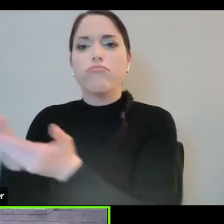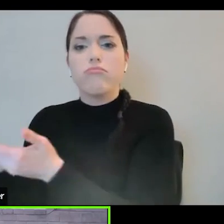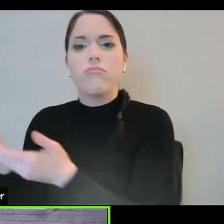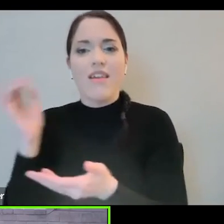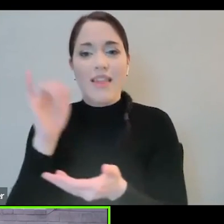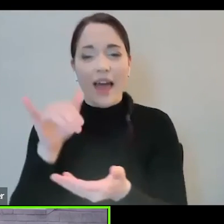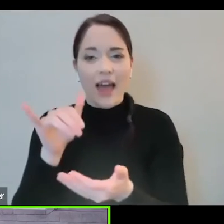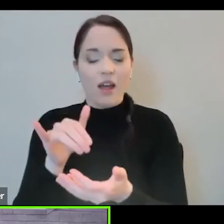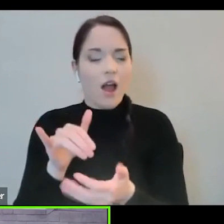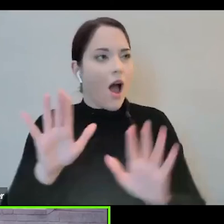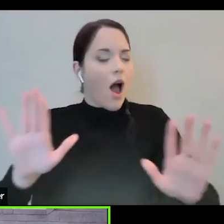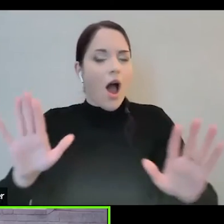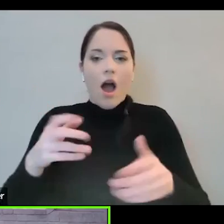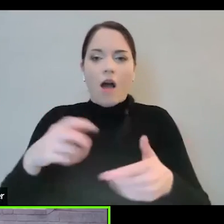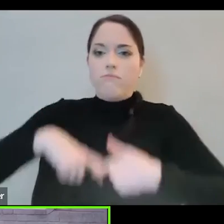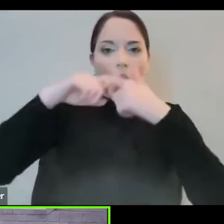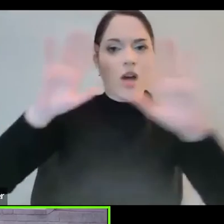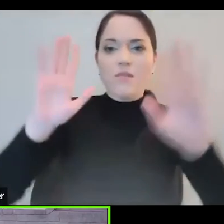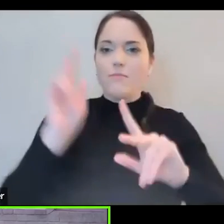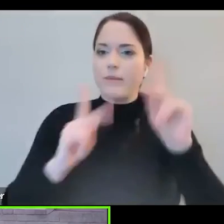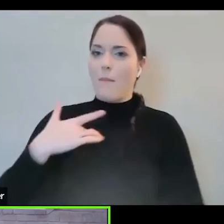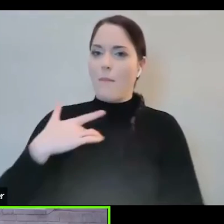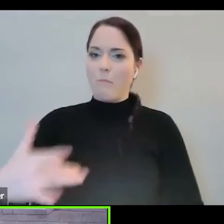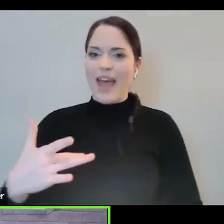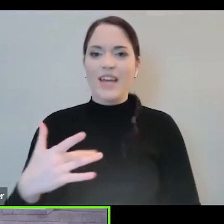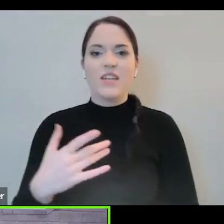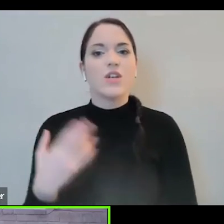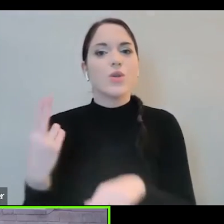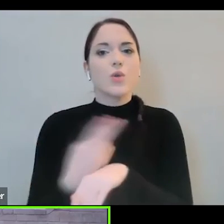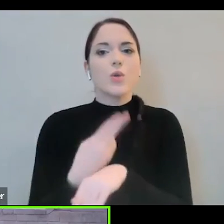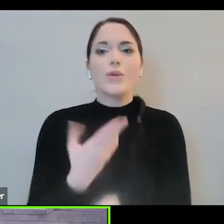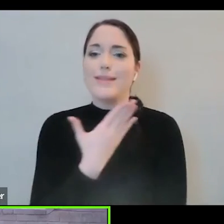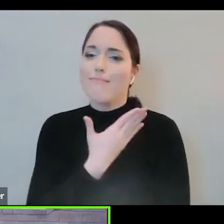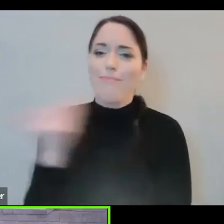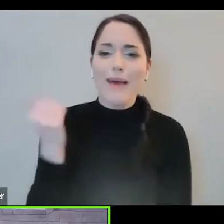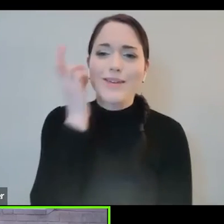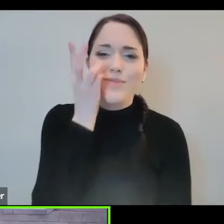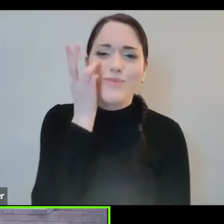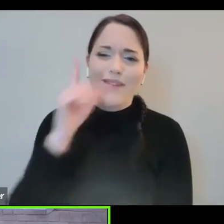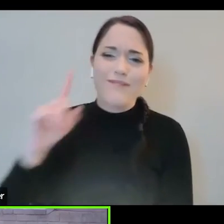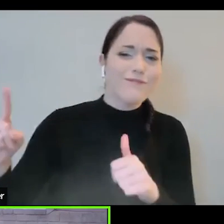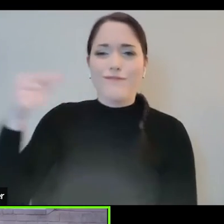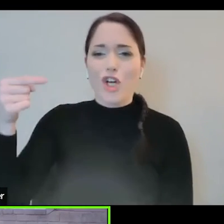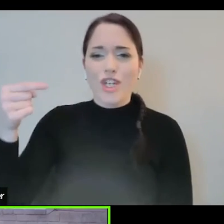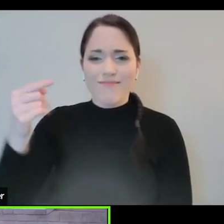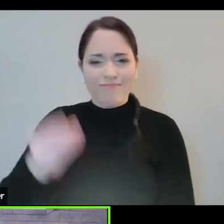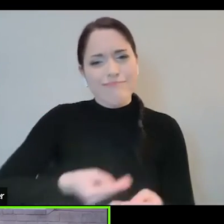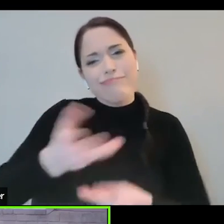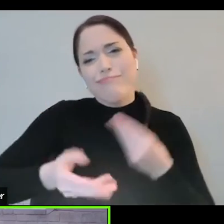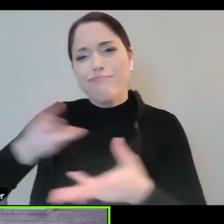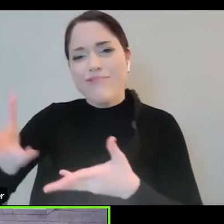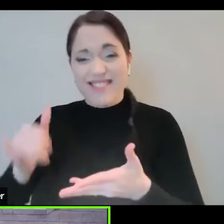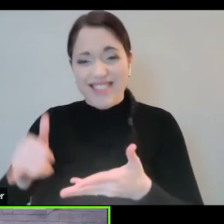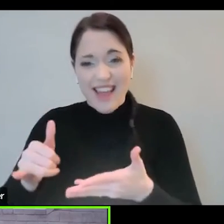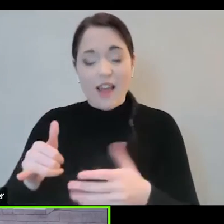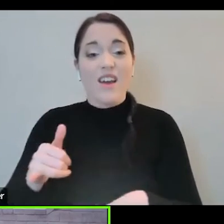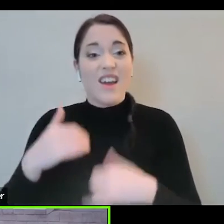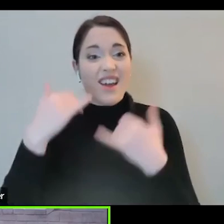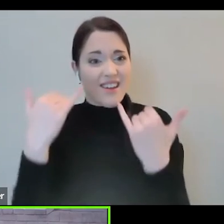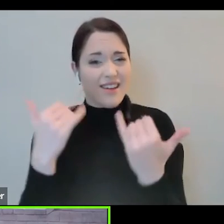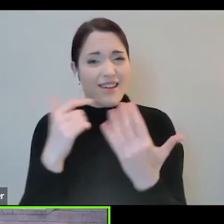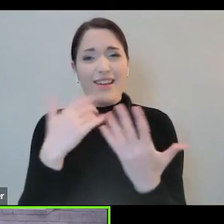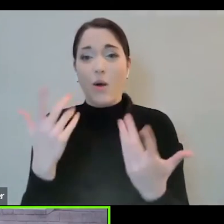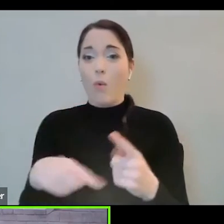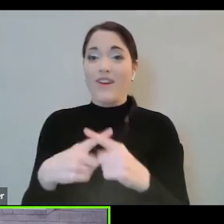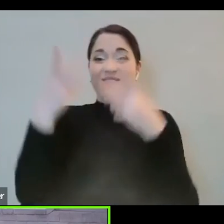first. Then, when the guests have been drinking a while, a lesser vintage is served. What you've done is